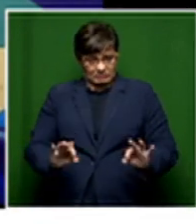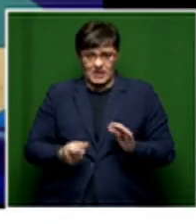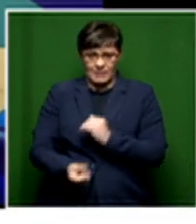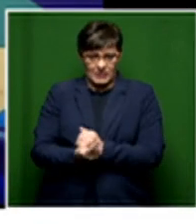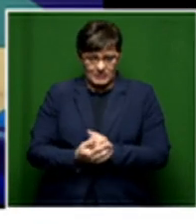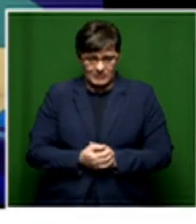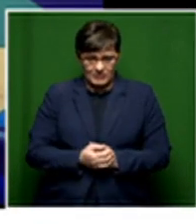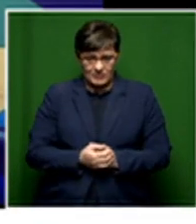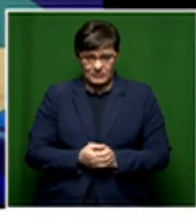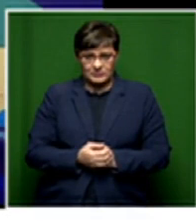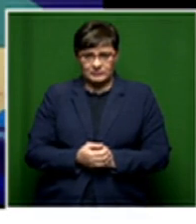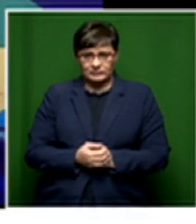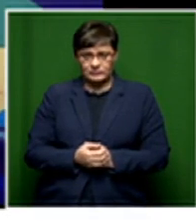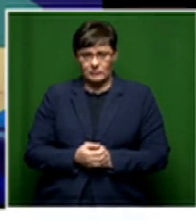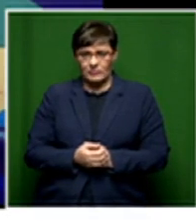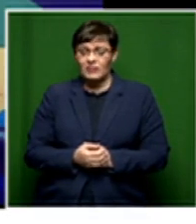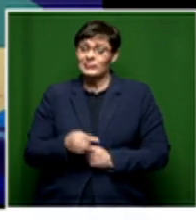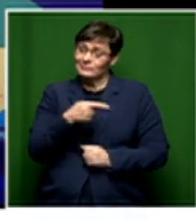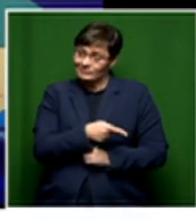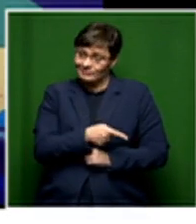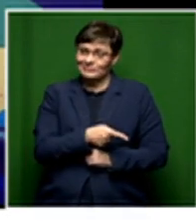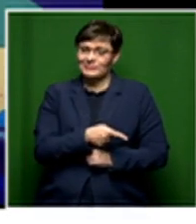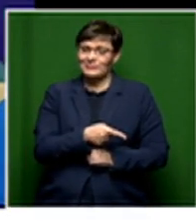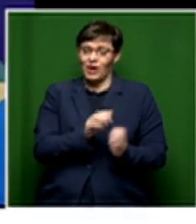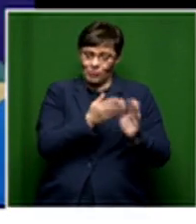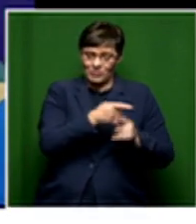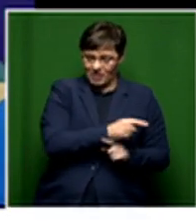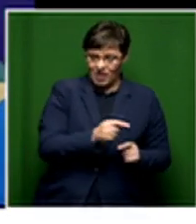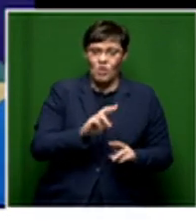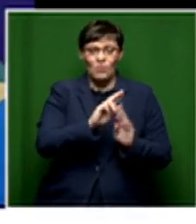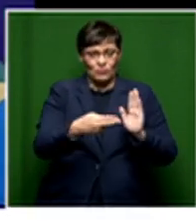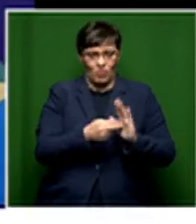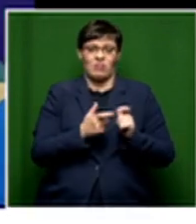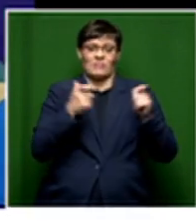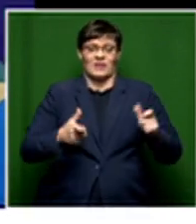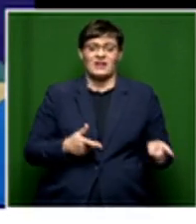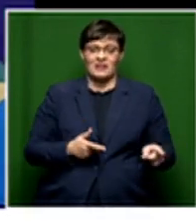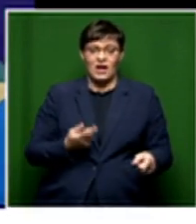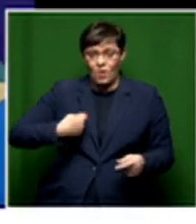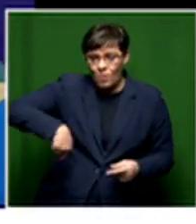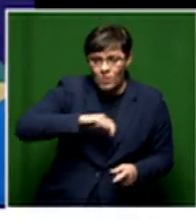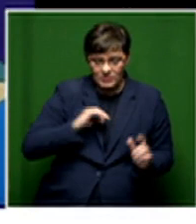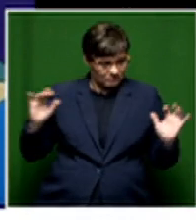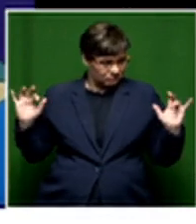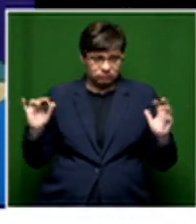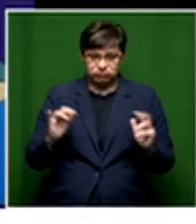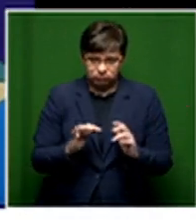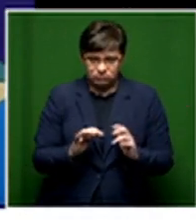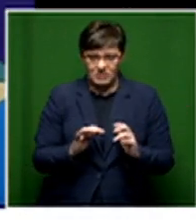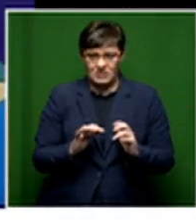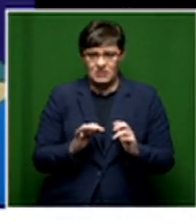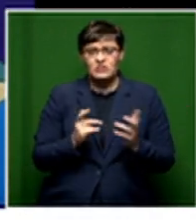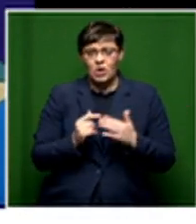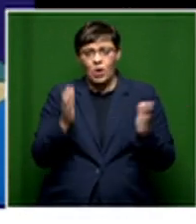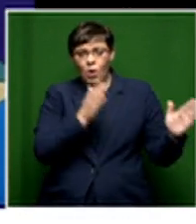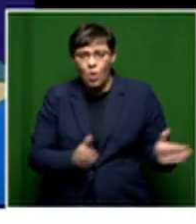that role is becoming larger by the day, and I think it is really up to us to get together through